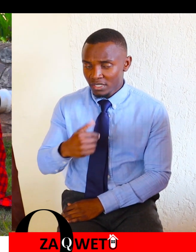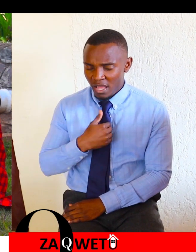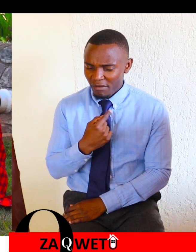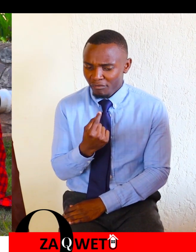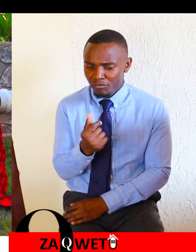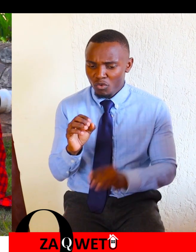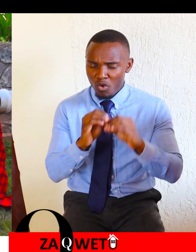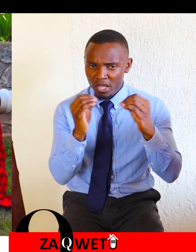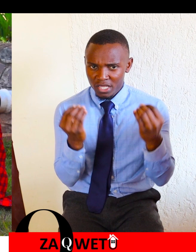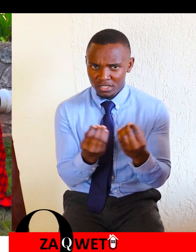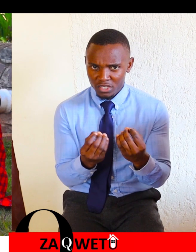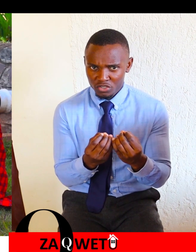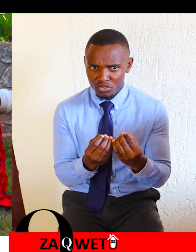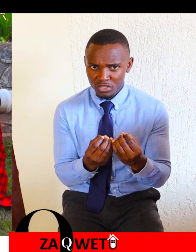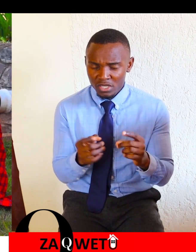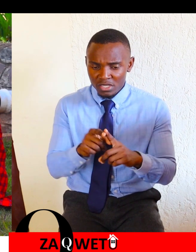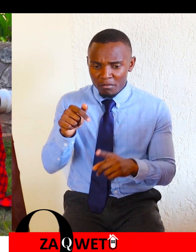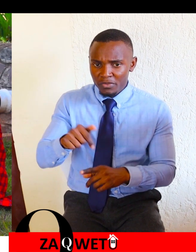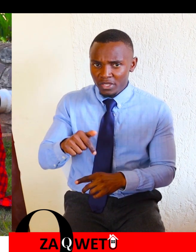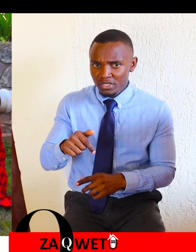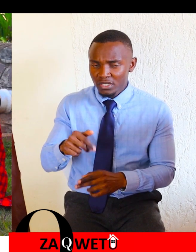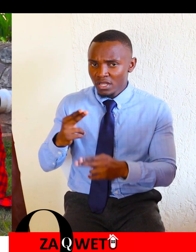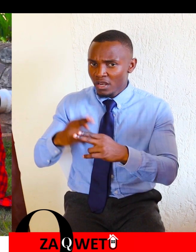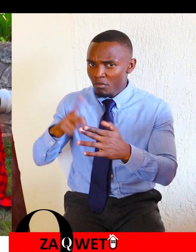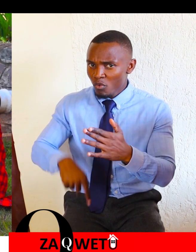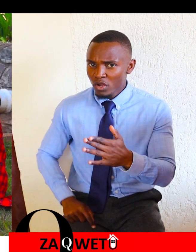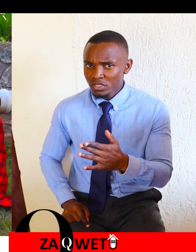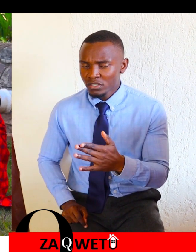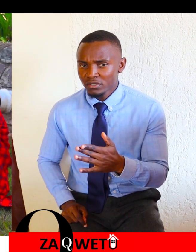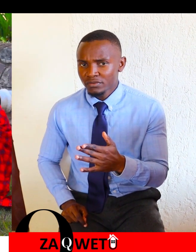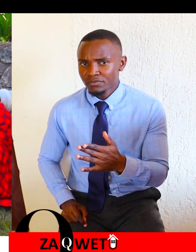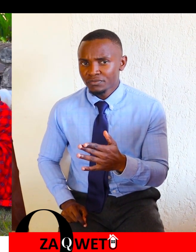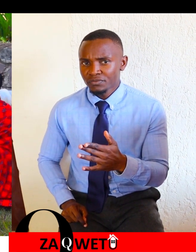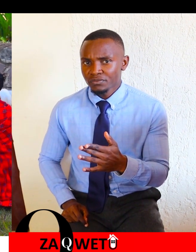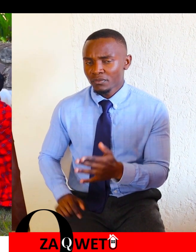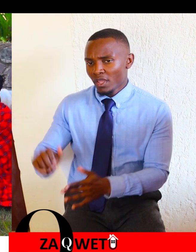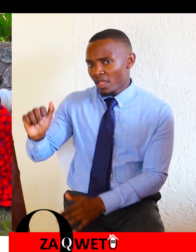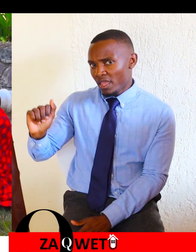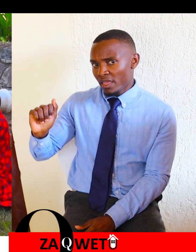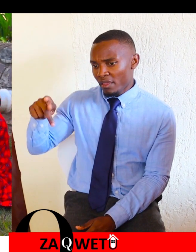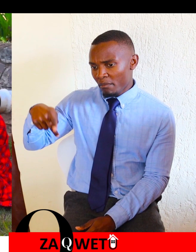Despite kuna few organizations kama this one ambayo inajiita